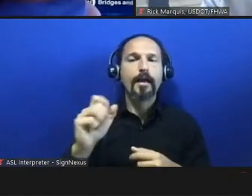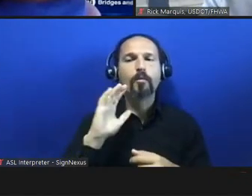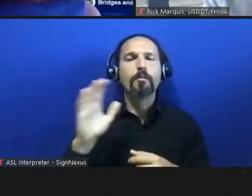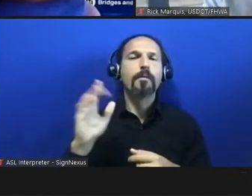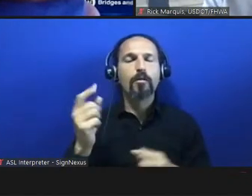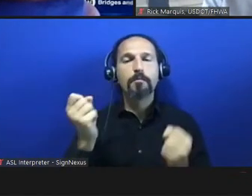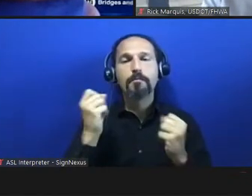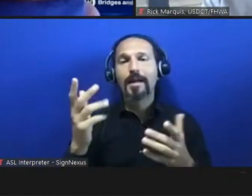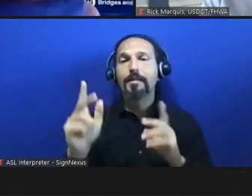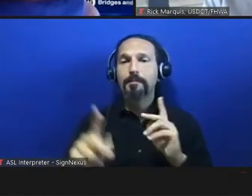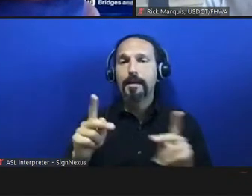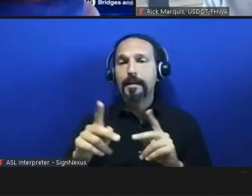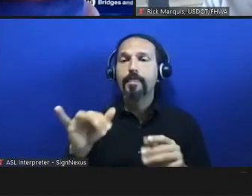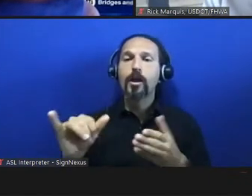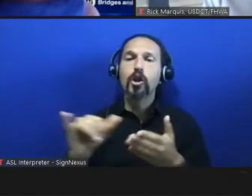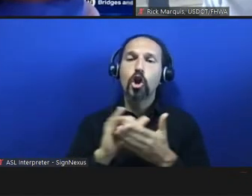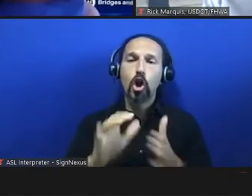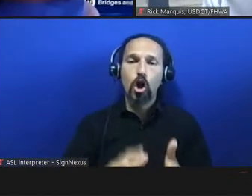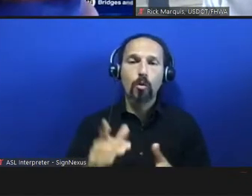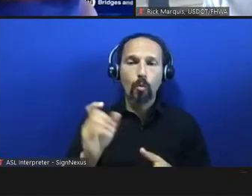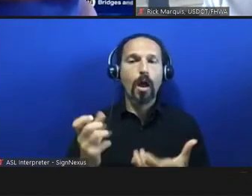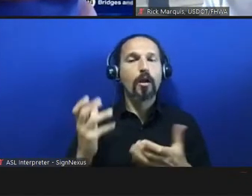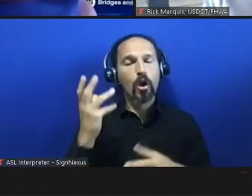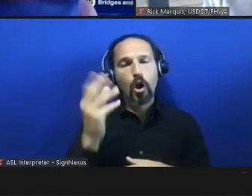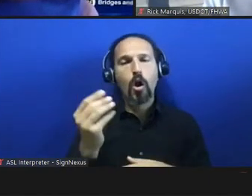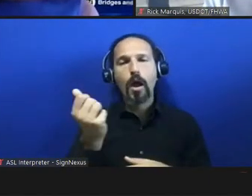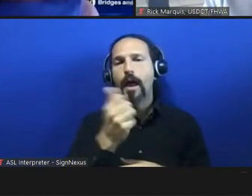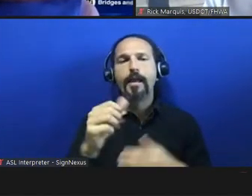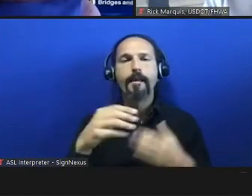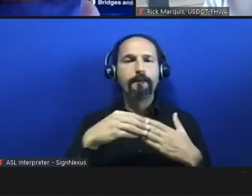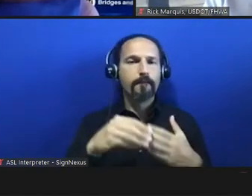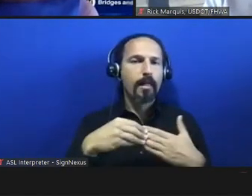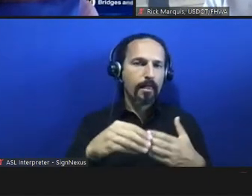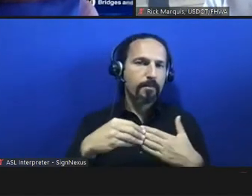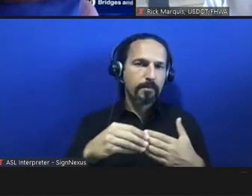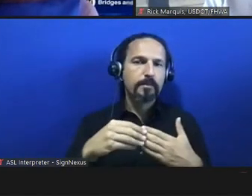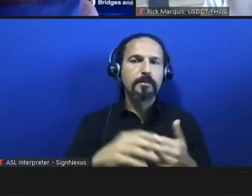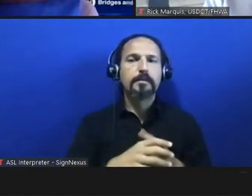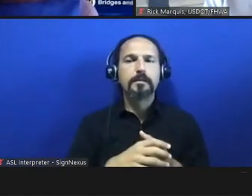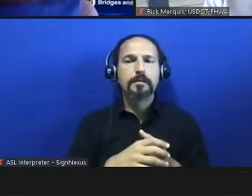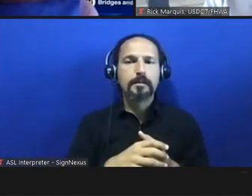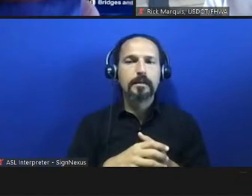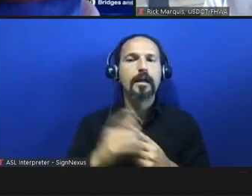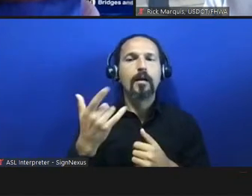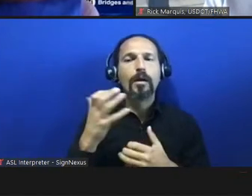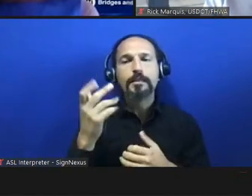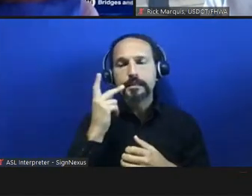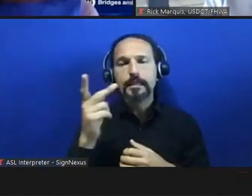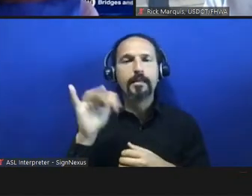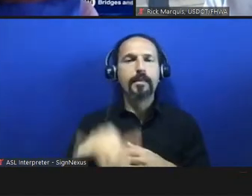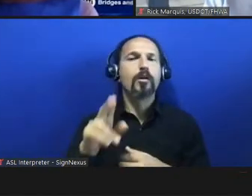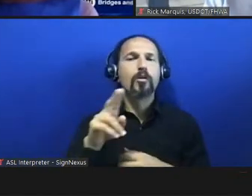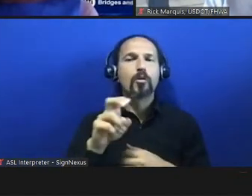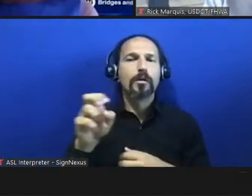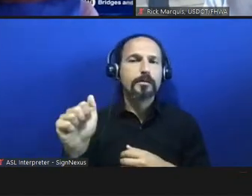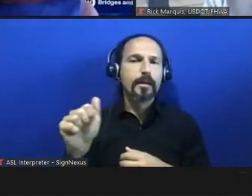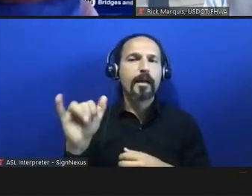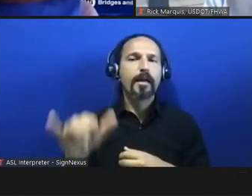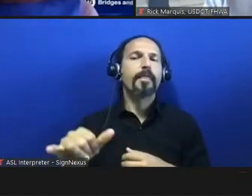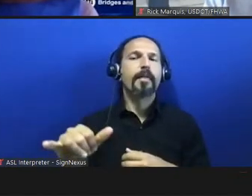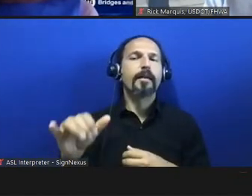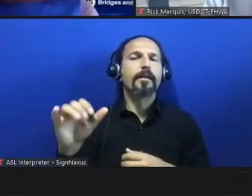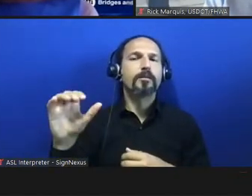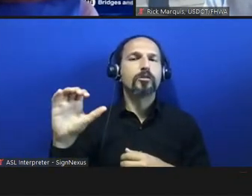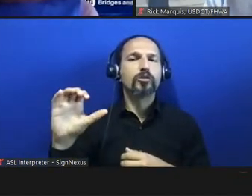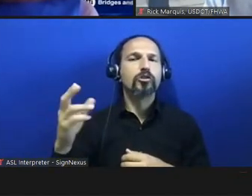a pain in the took us for New Yorkers want to be able to go where they want to go when they want to go uh they want to see the USA into Chevrolet as it were